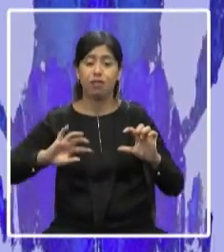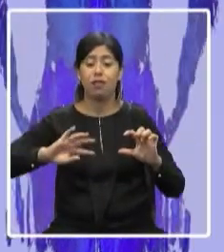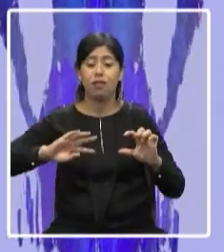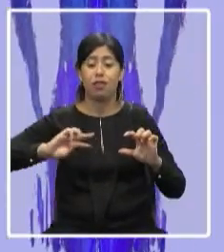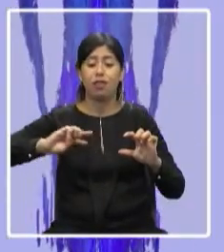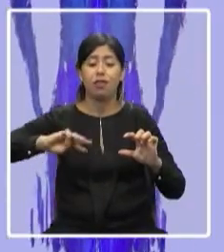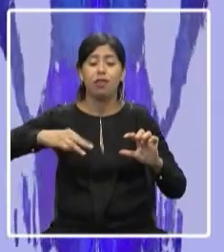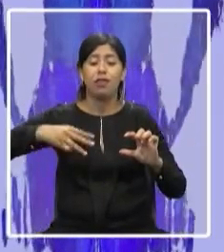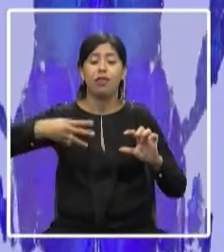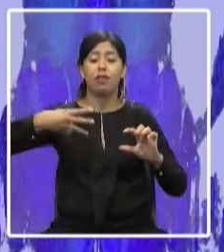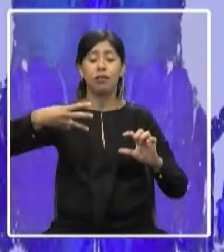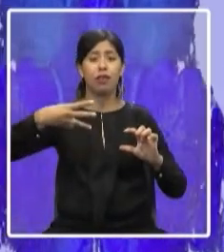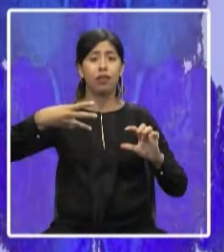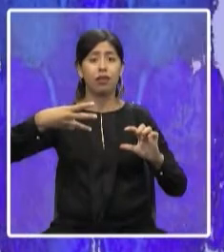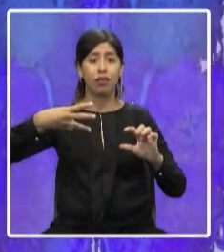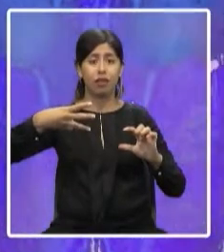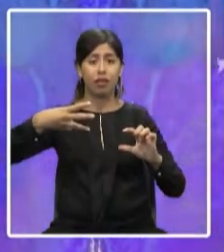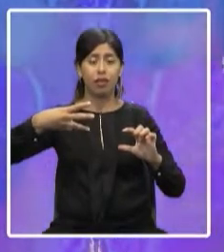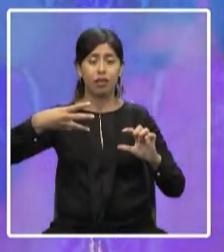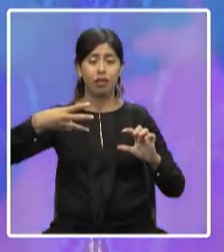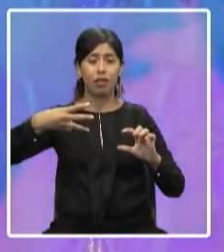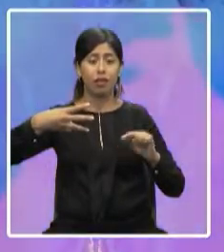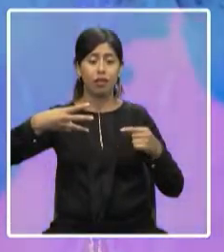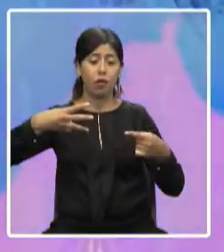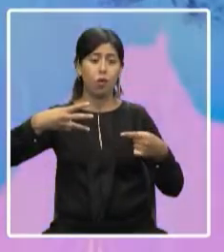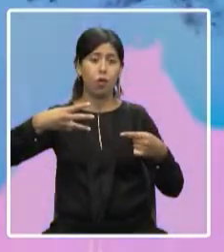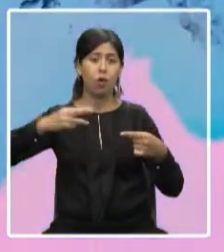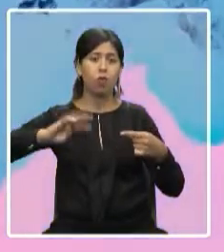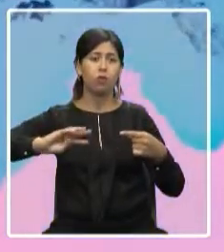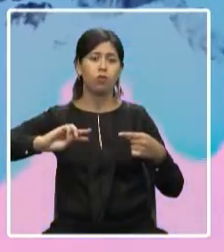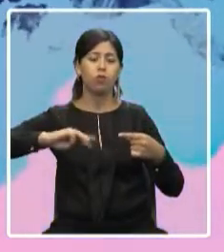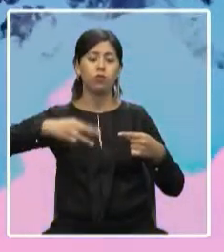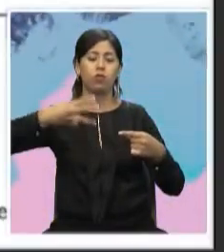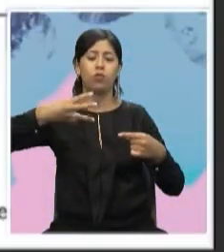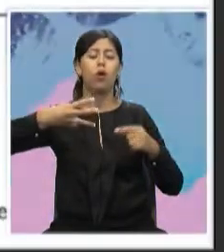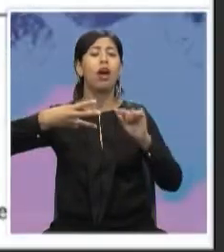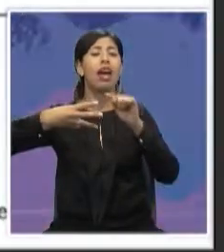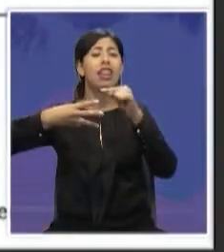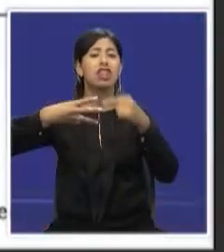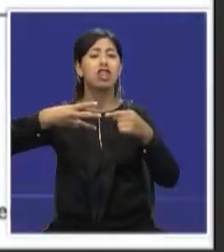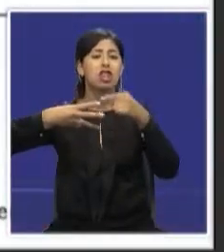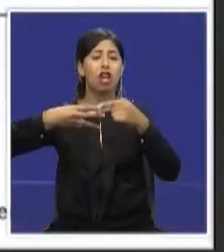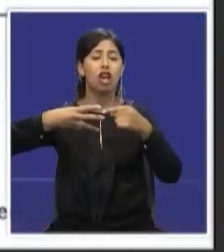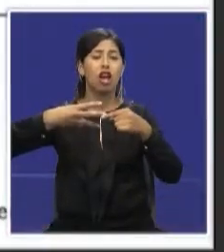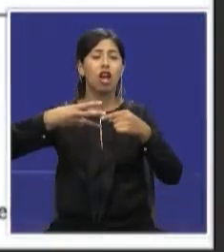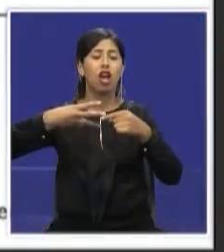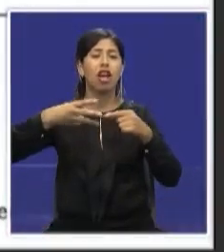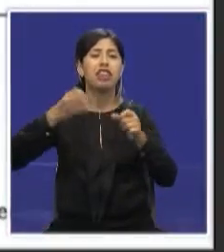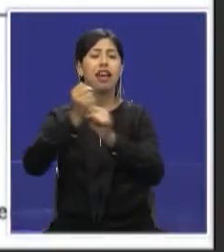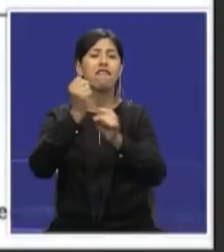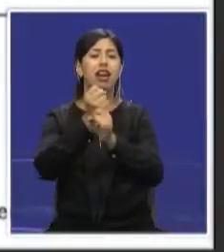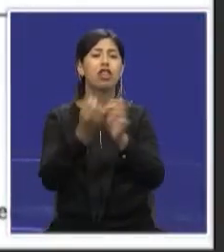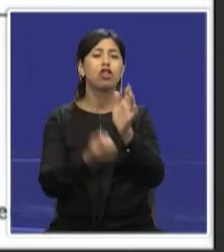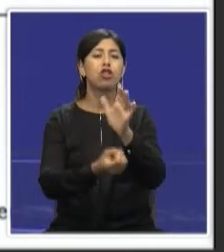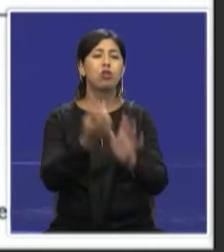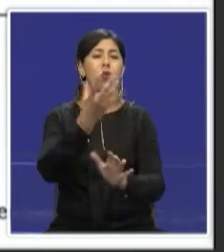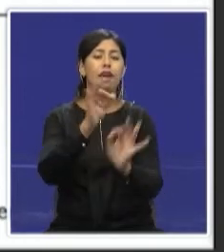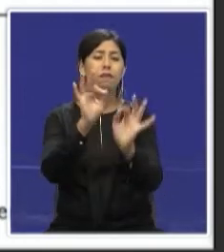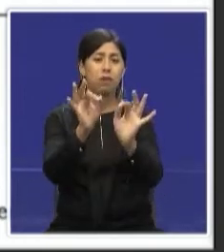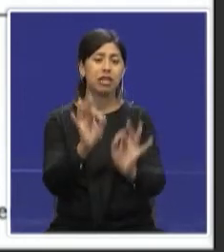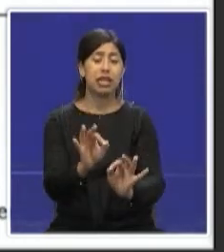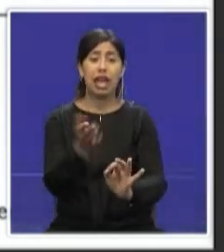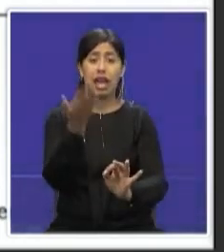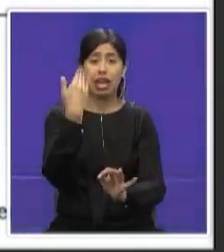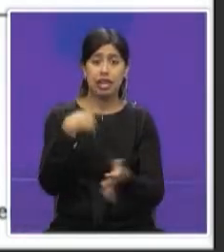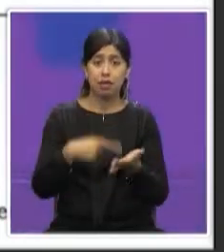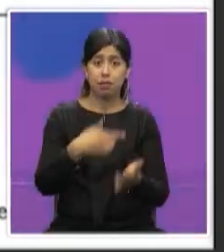in new specialized activities that were not present in 1940. So a lot of the